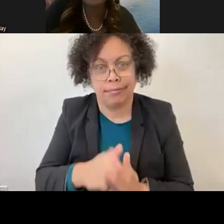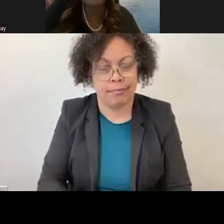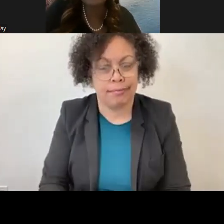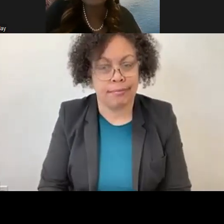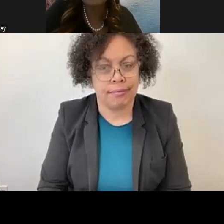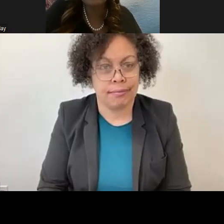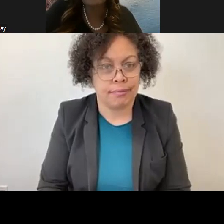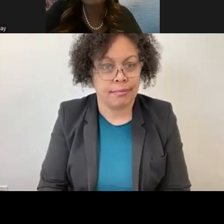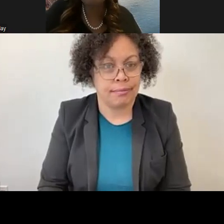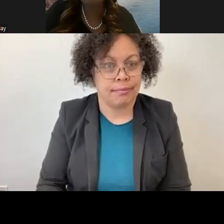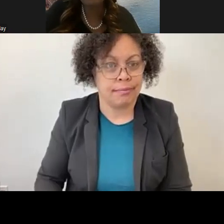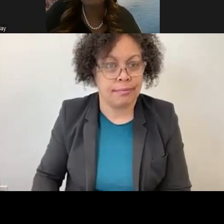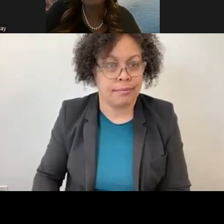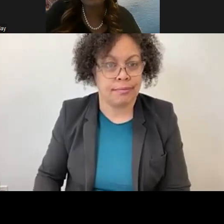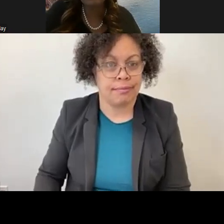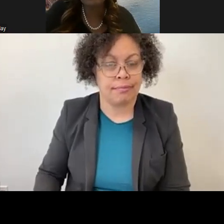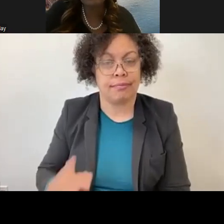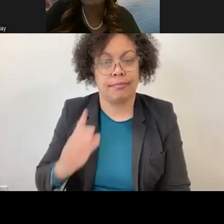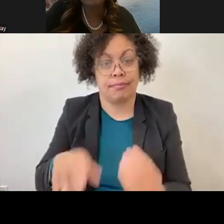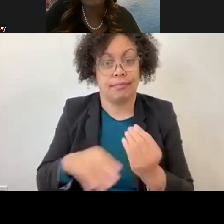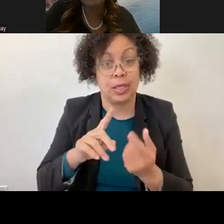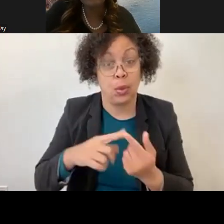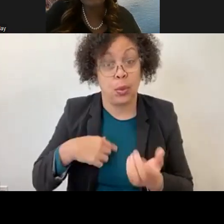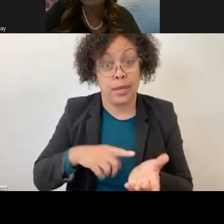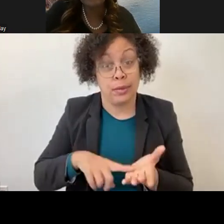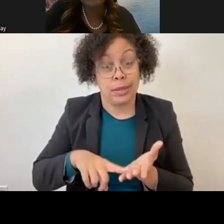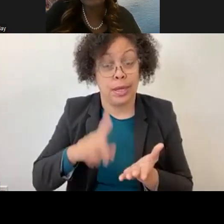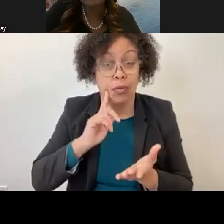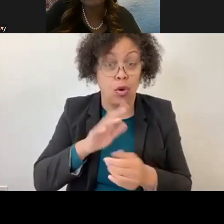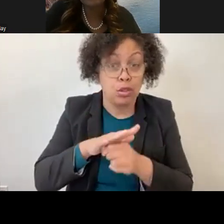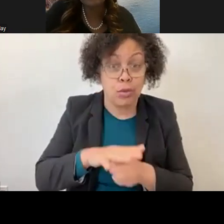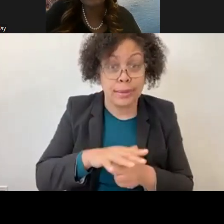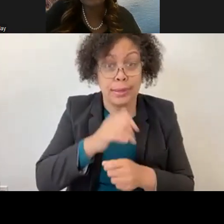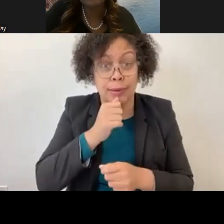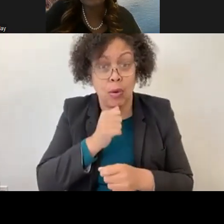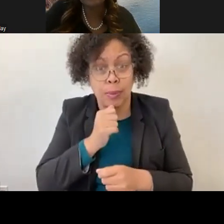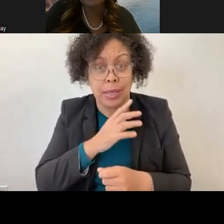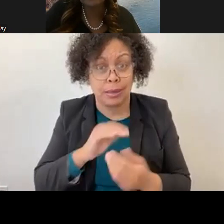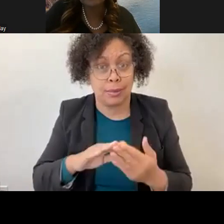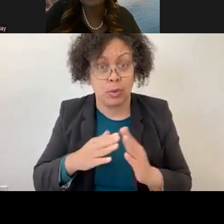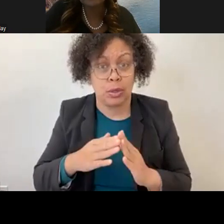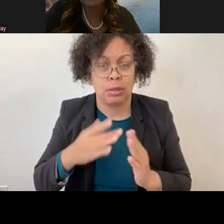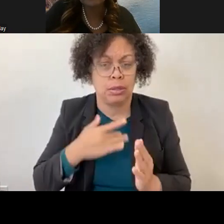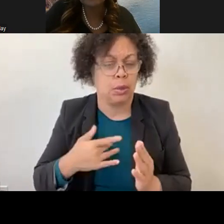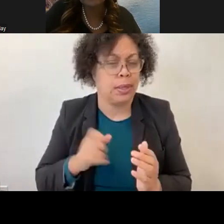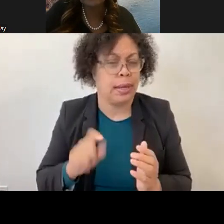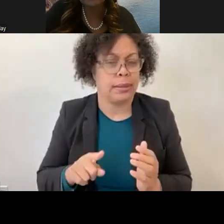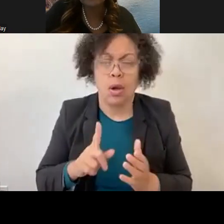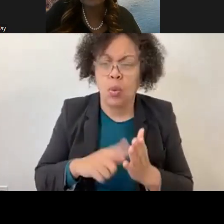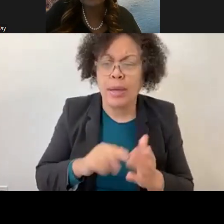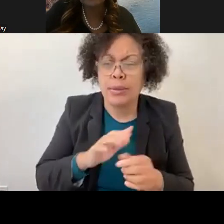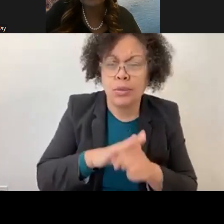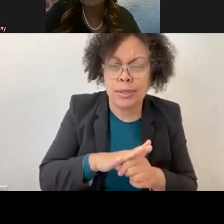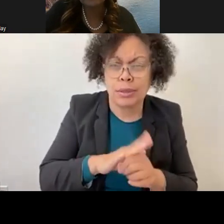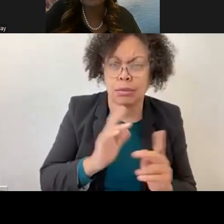I would add to that, when we do our research on stress coping in communities, we often ask people, what are your greatest stressors in this